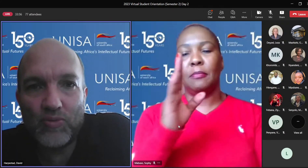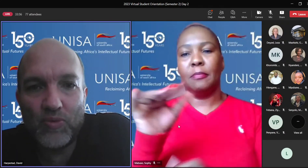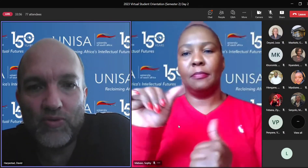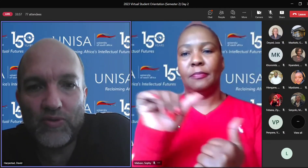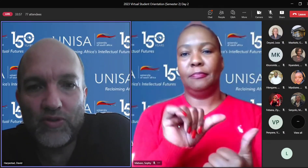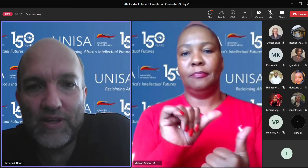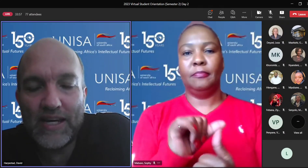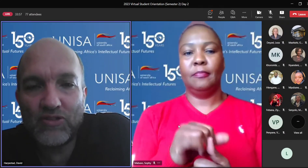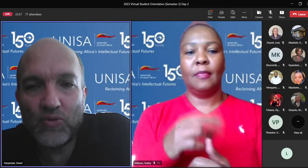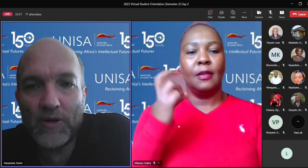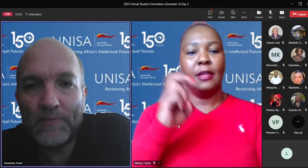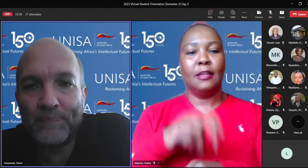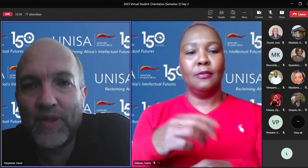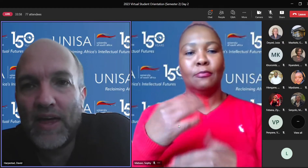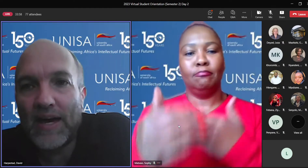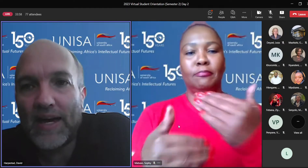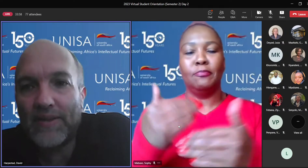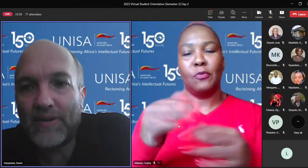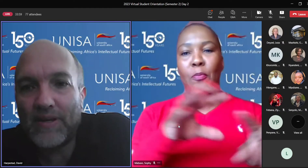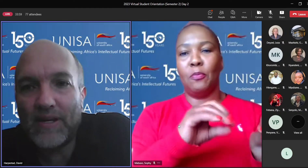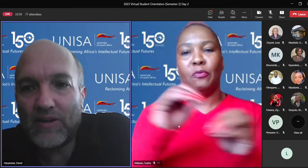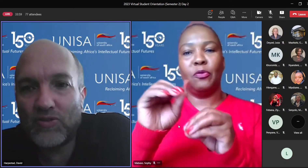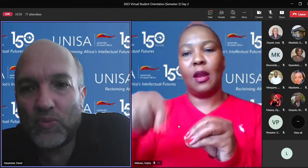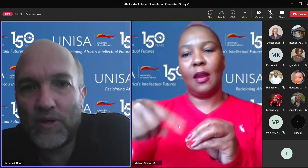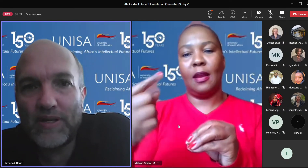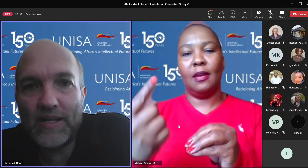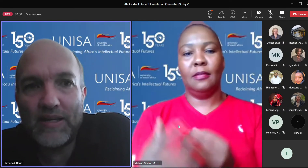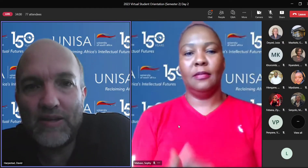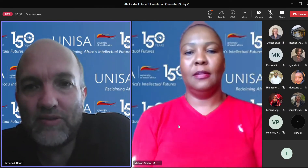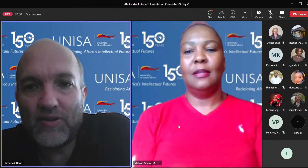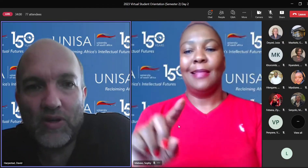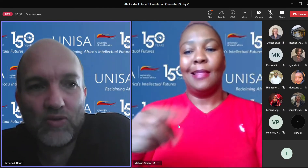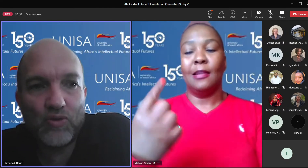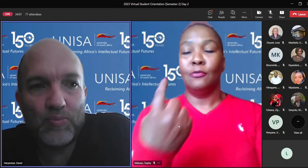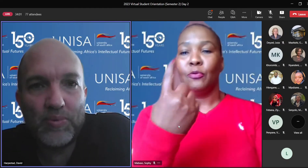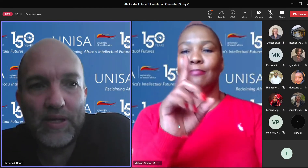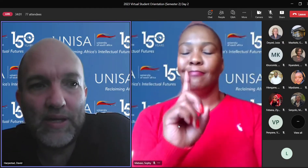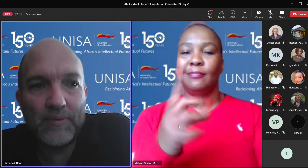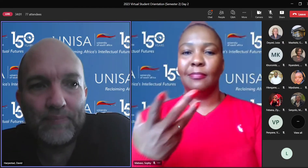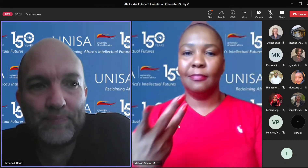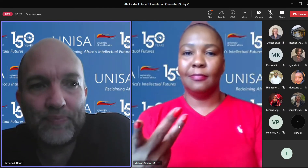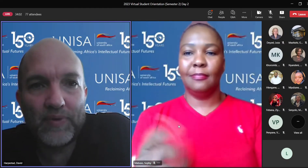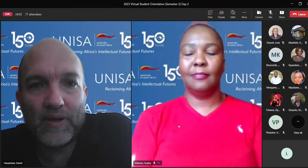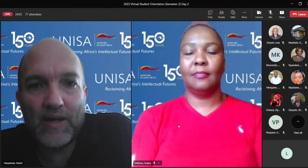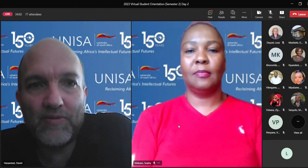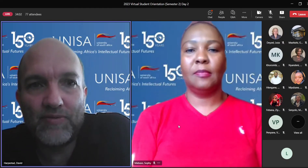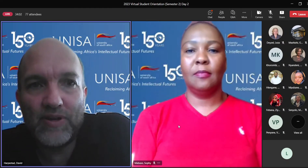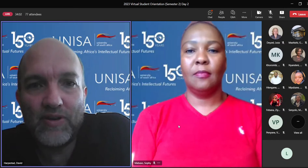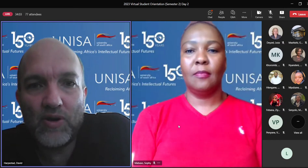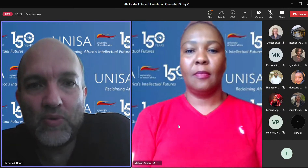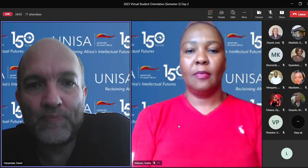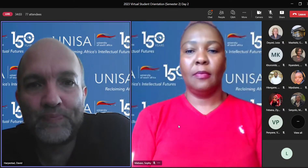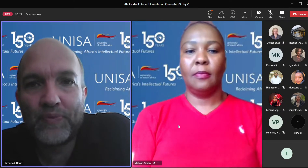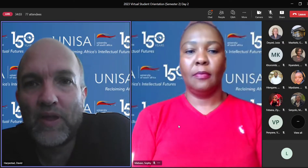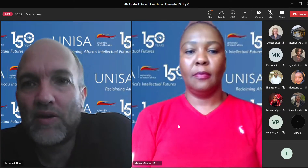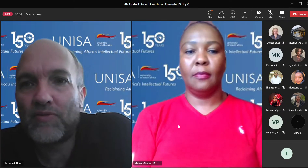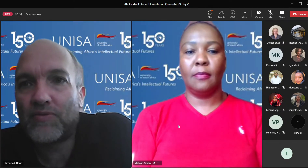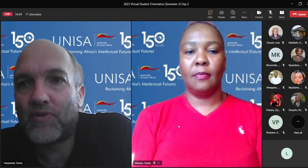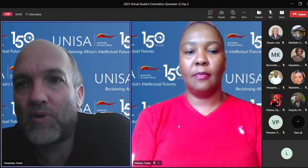need to move on to the next one. And the next one is going to be a